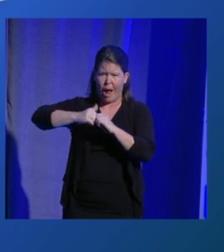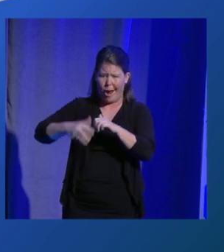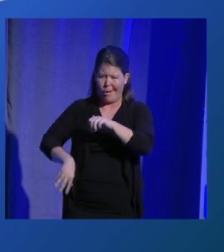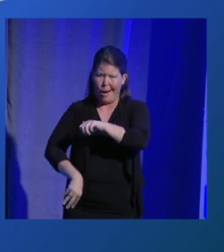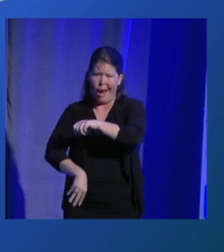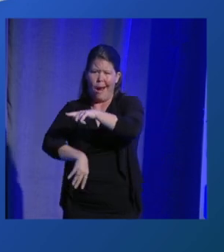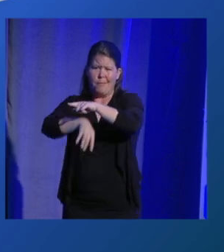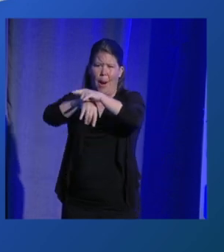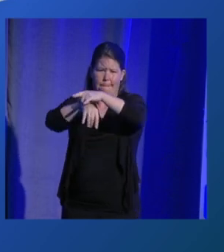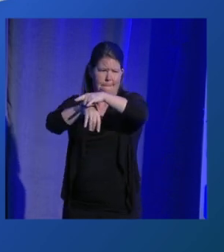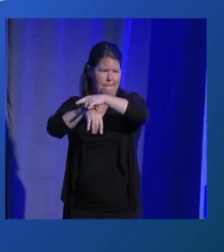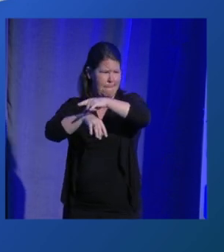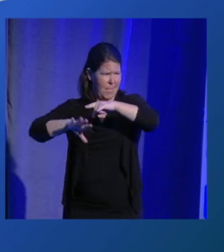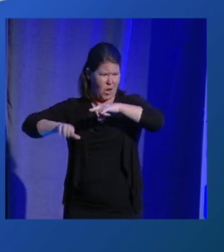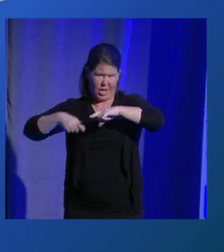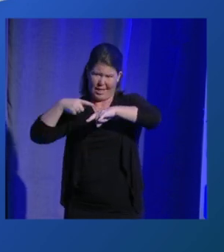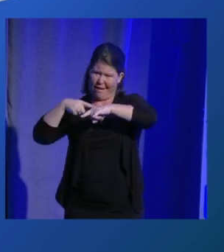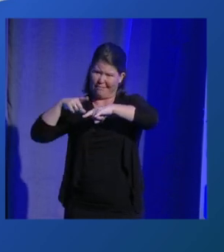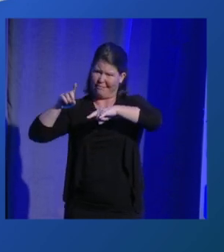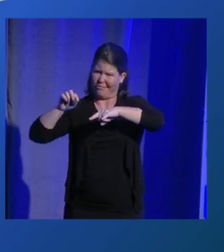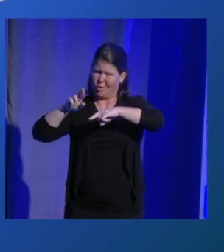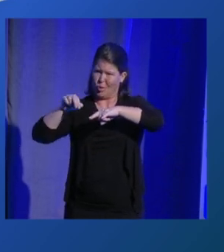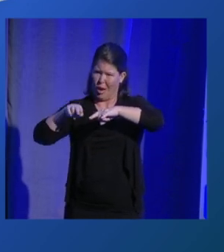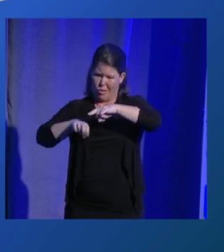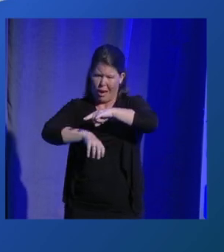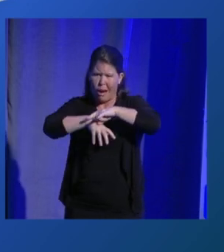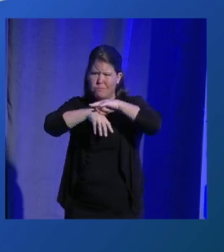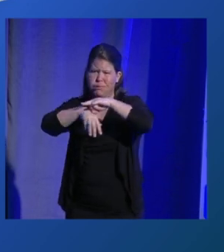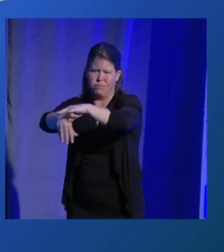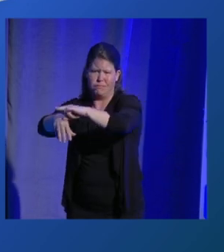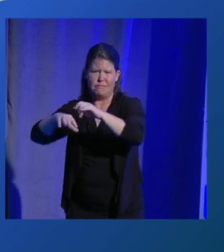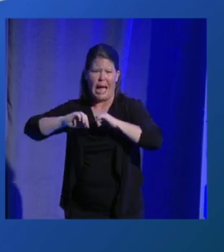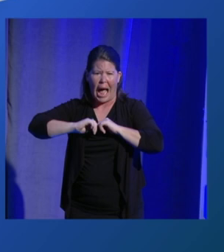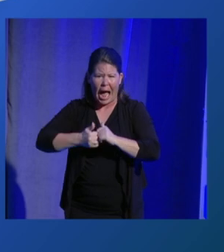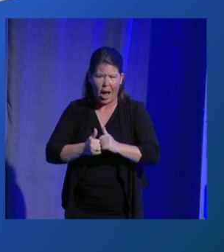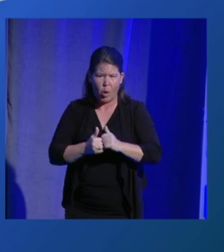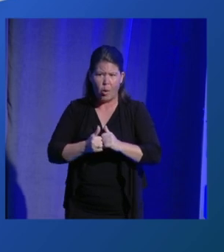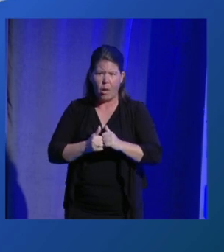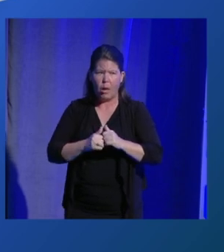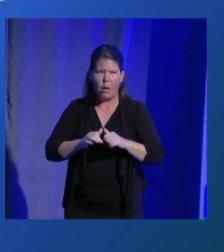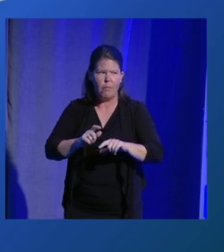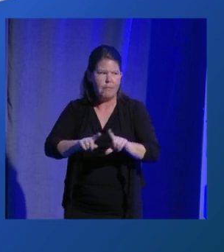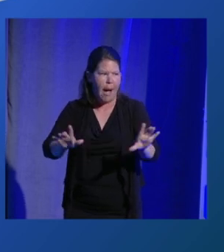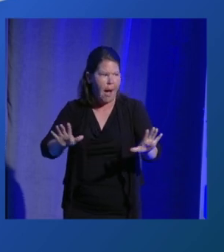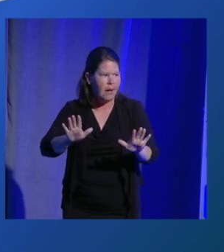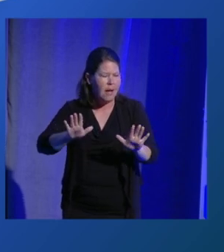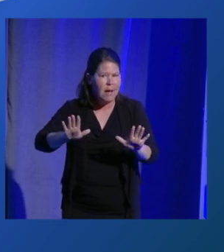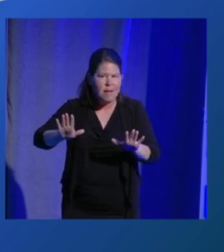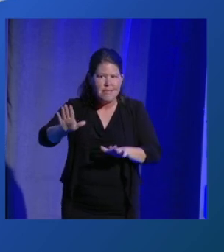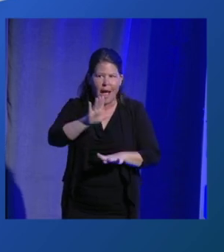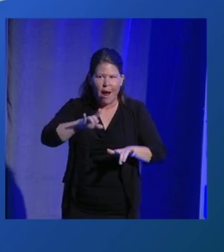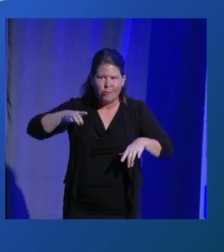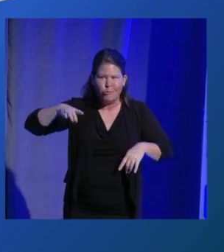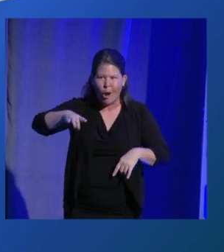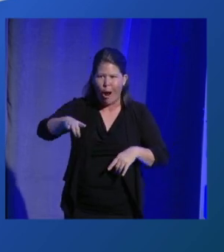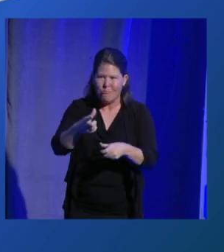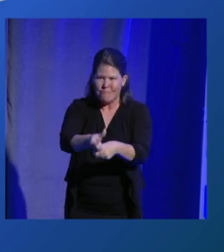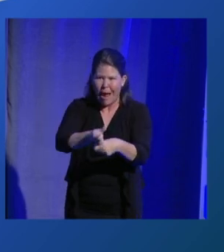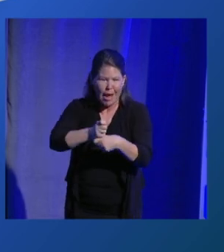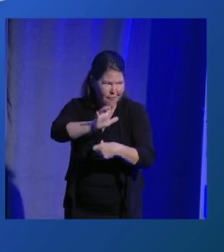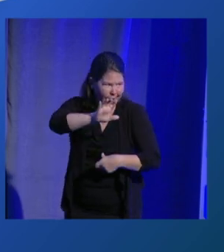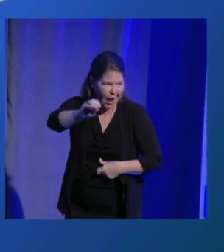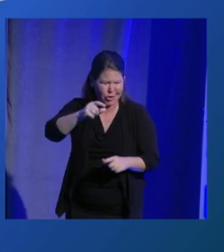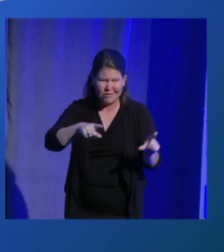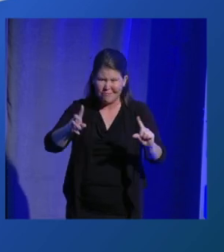imagination of the instrument manufacturers took took hold and today um a